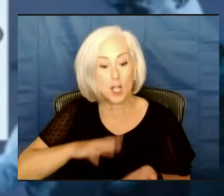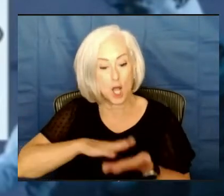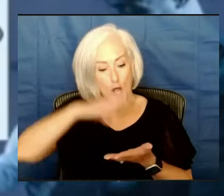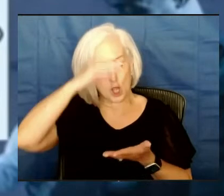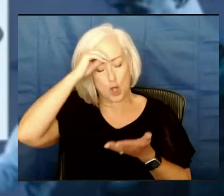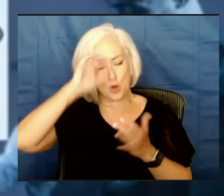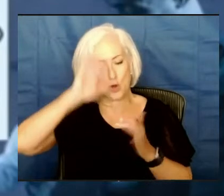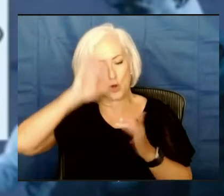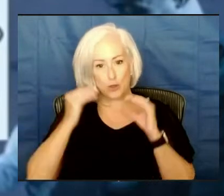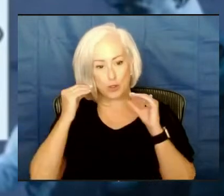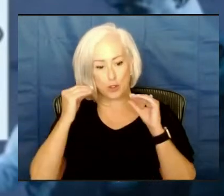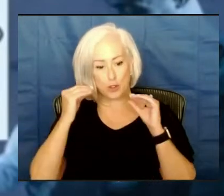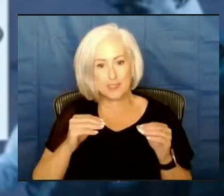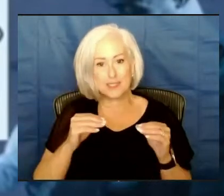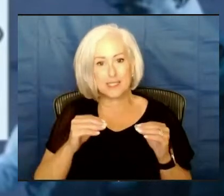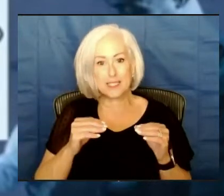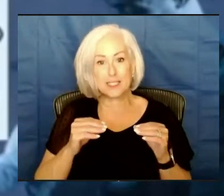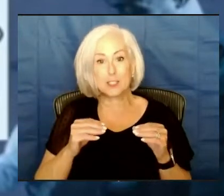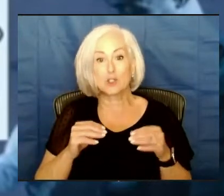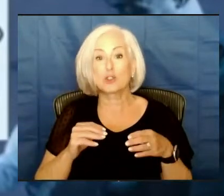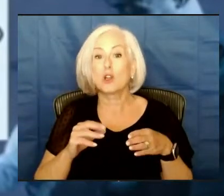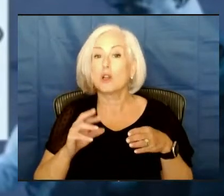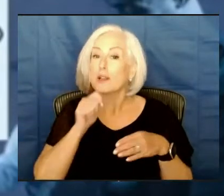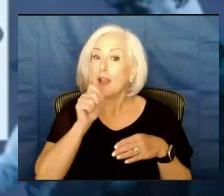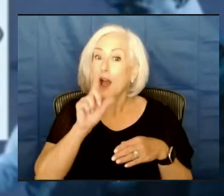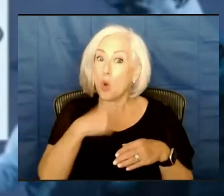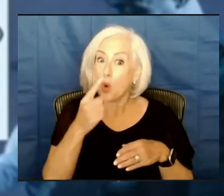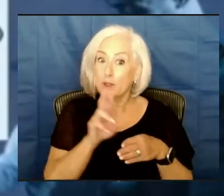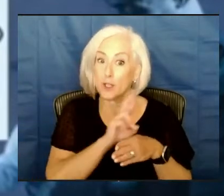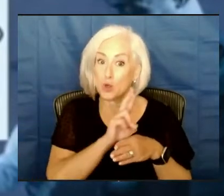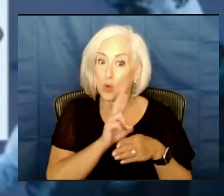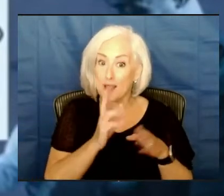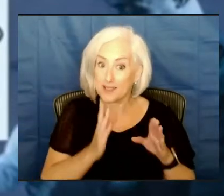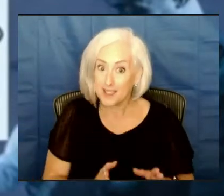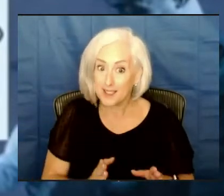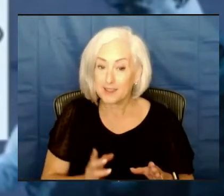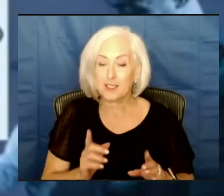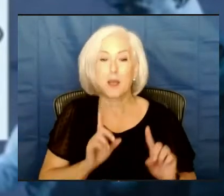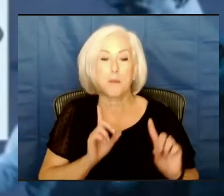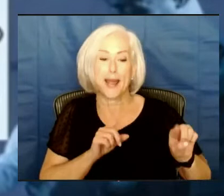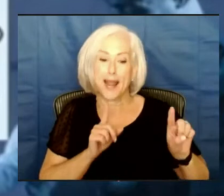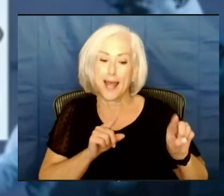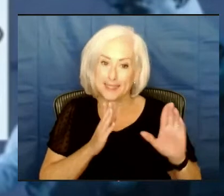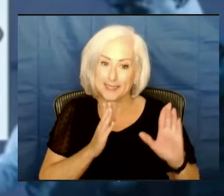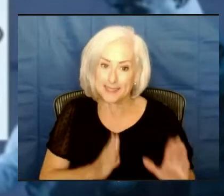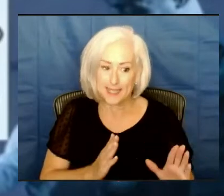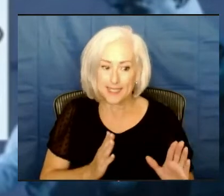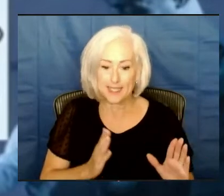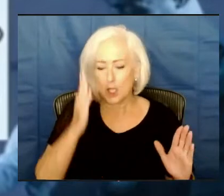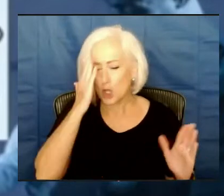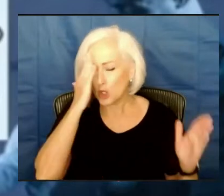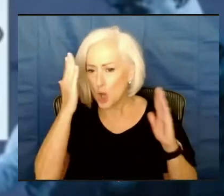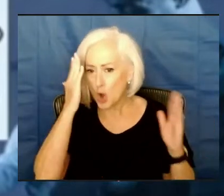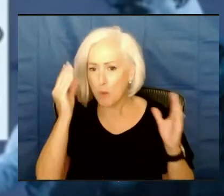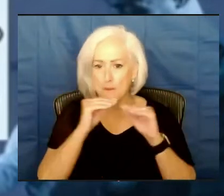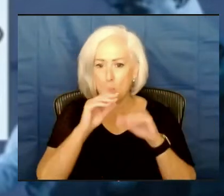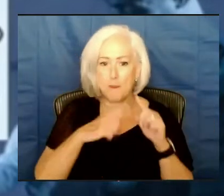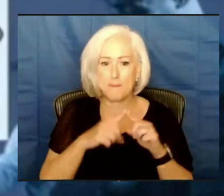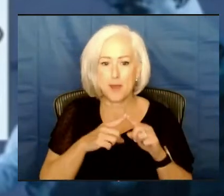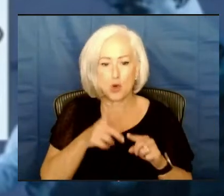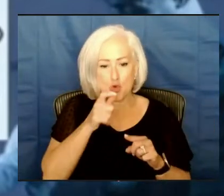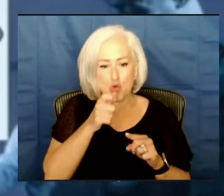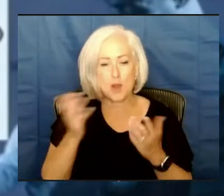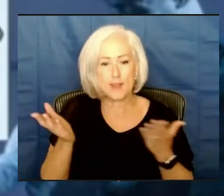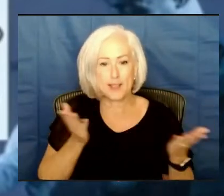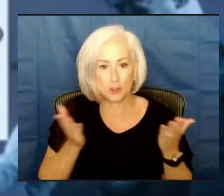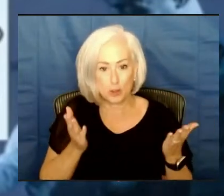residents, but also our attendees, have some level of awareness of the population that they're serving and the disparities that that population is